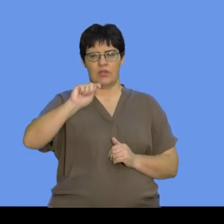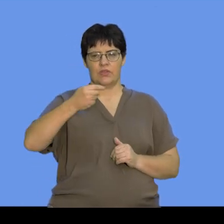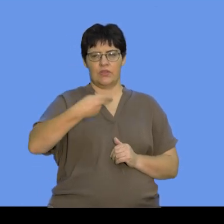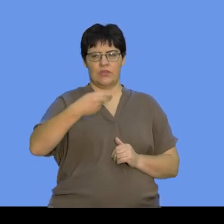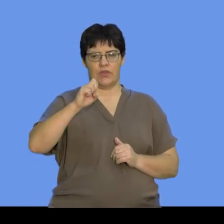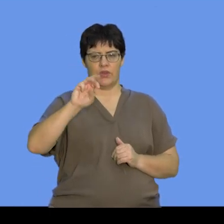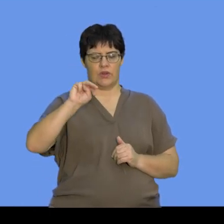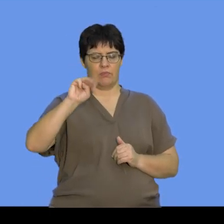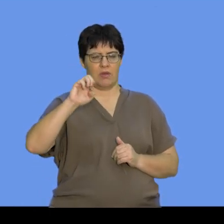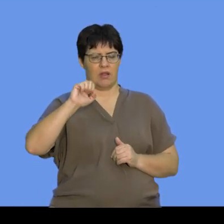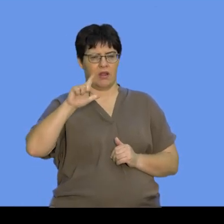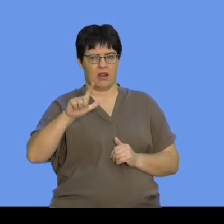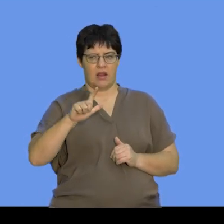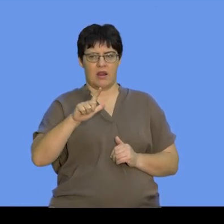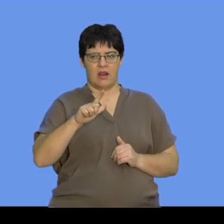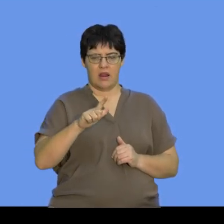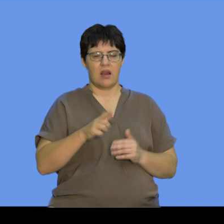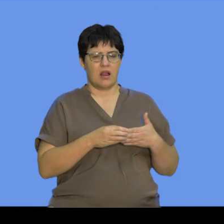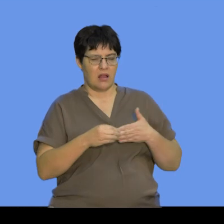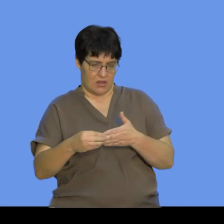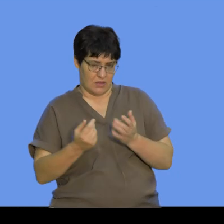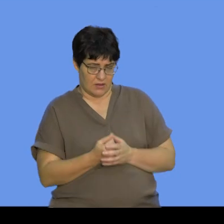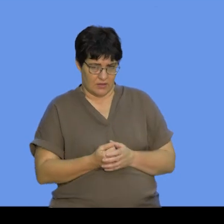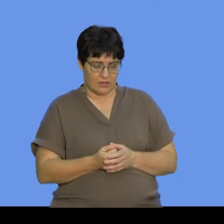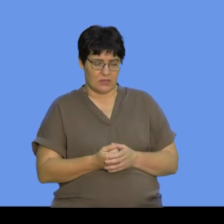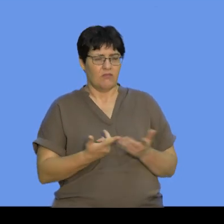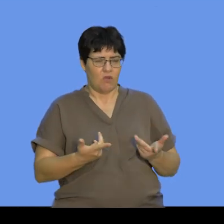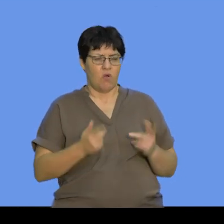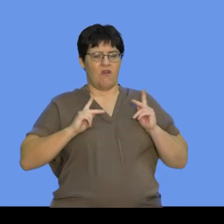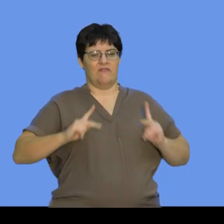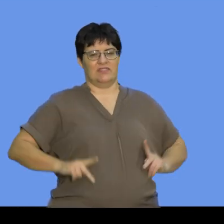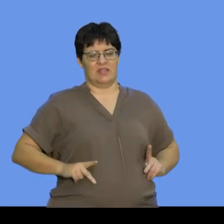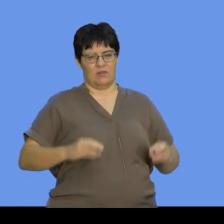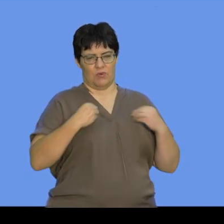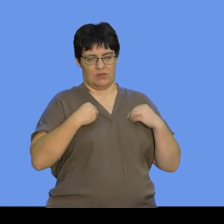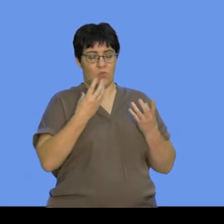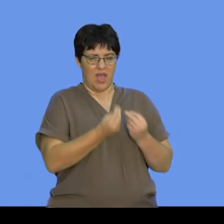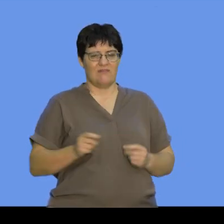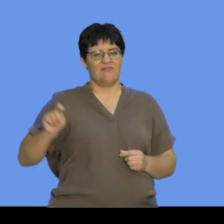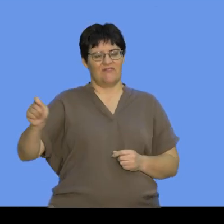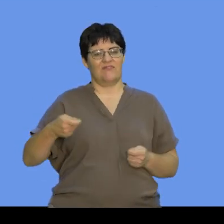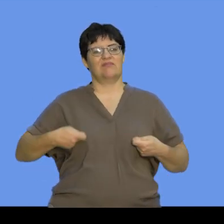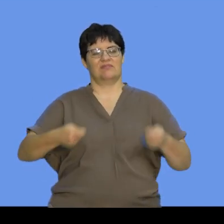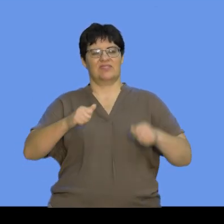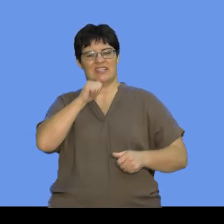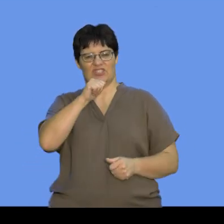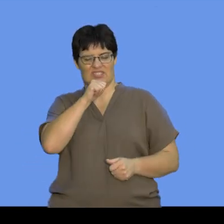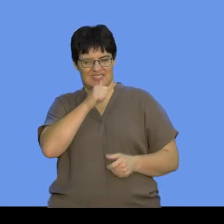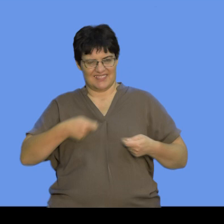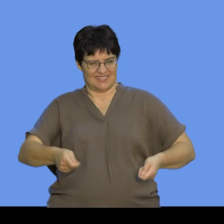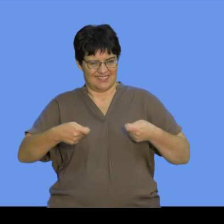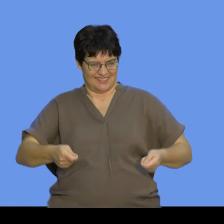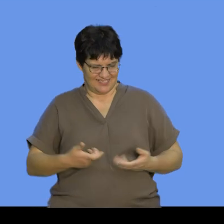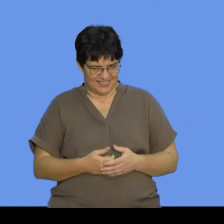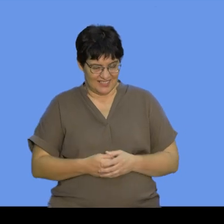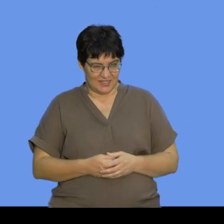a typical, physical property, okay? Alongside, we've got, kitchen utensils, which is pots and